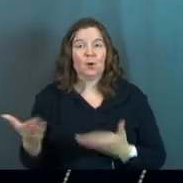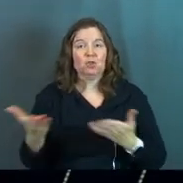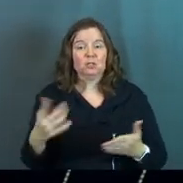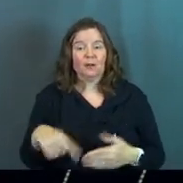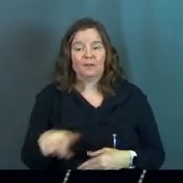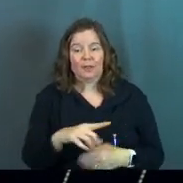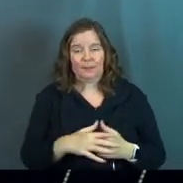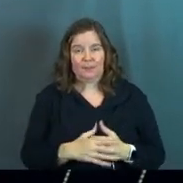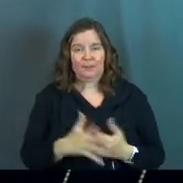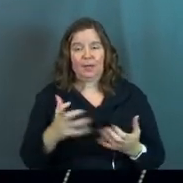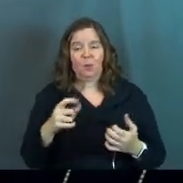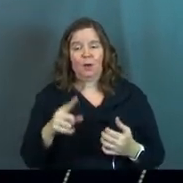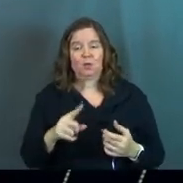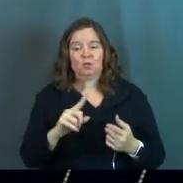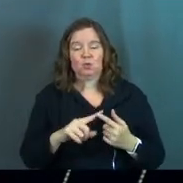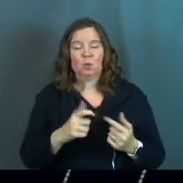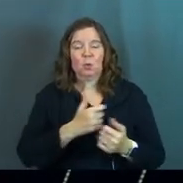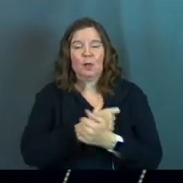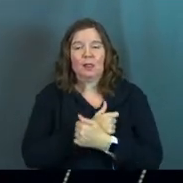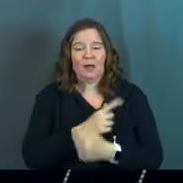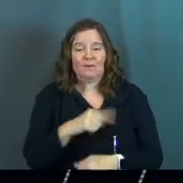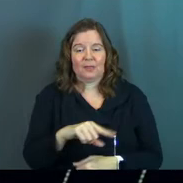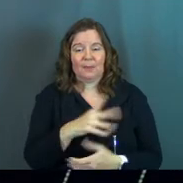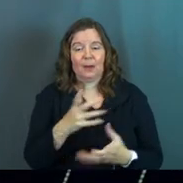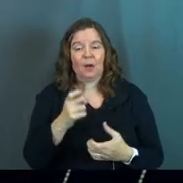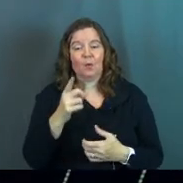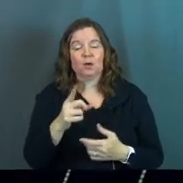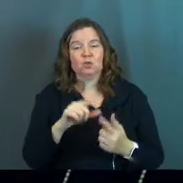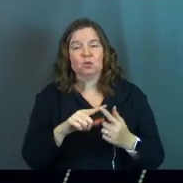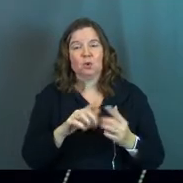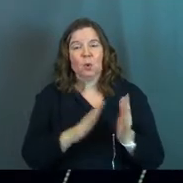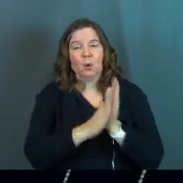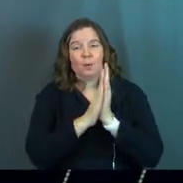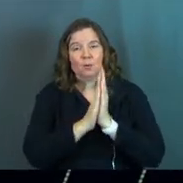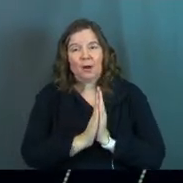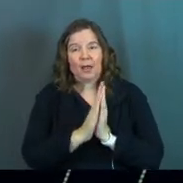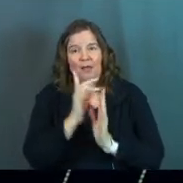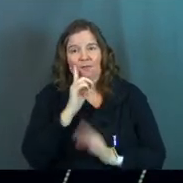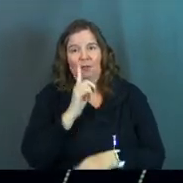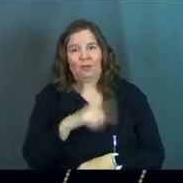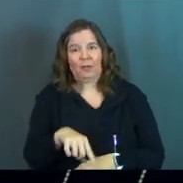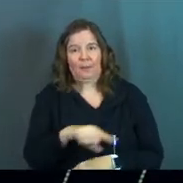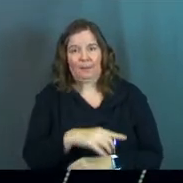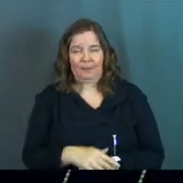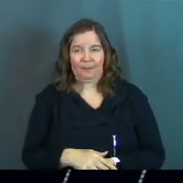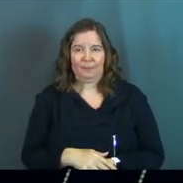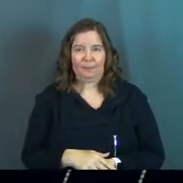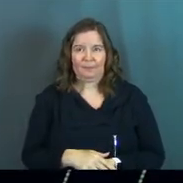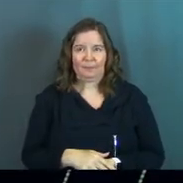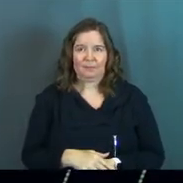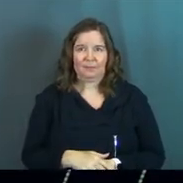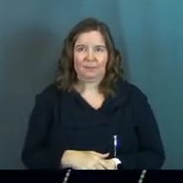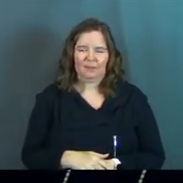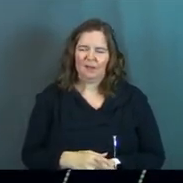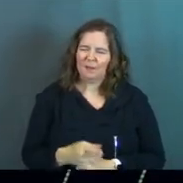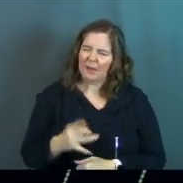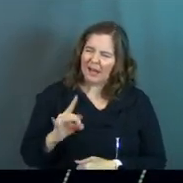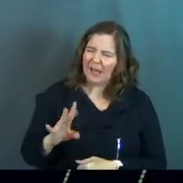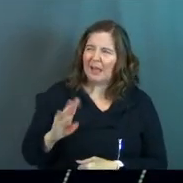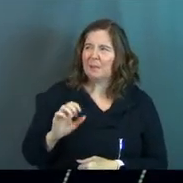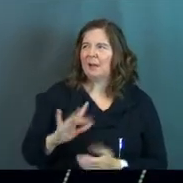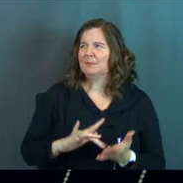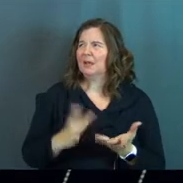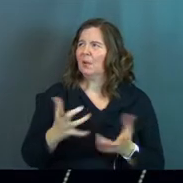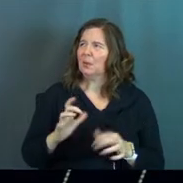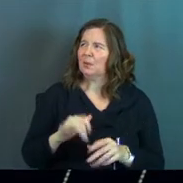serve them. I want you to love them, and I want you to pray for them. I hate Bob, Jesus. I'm